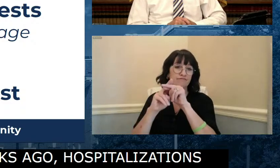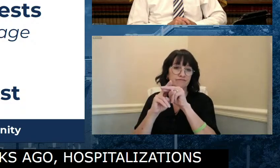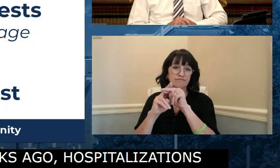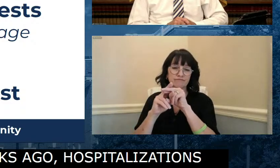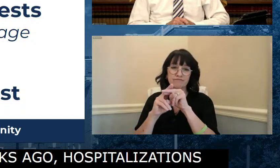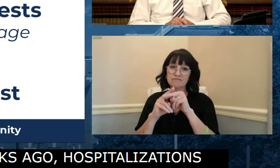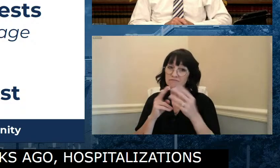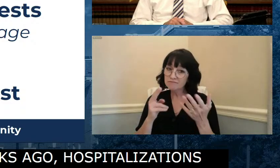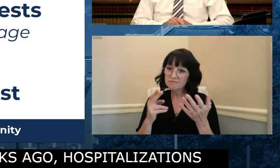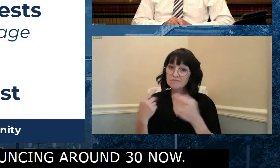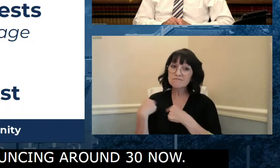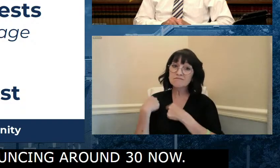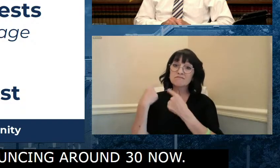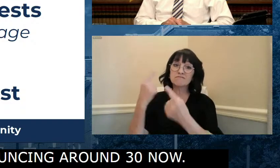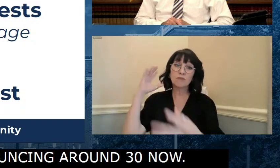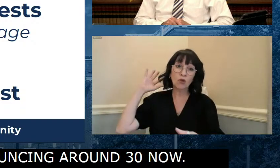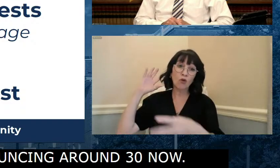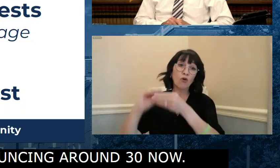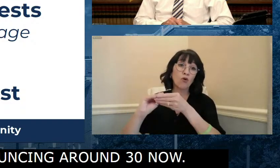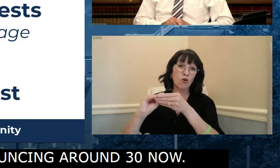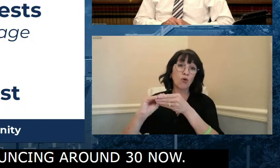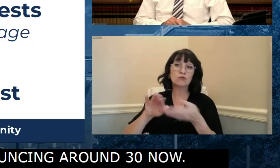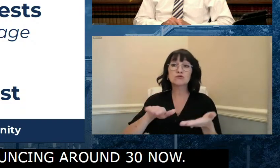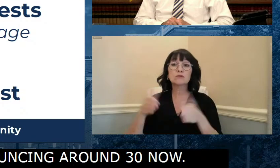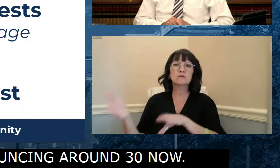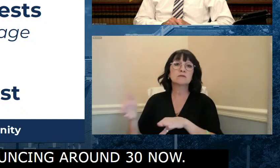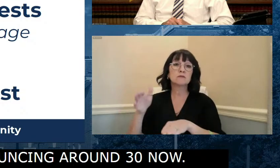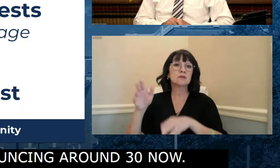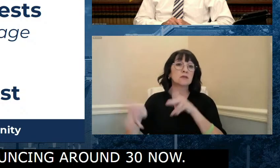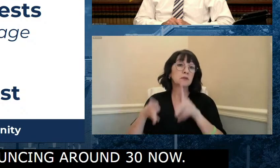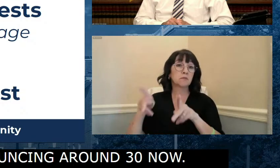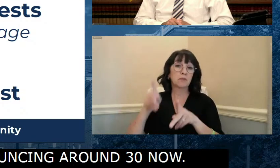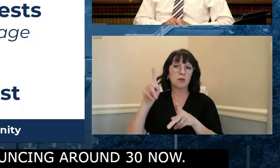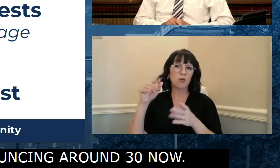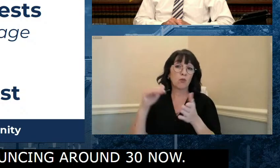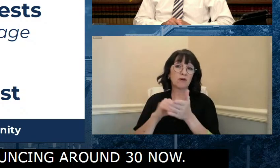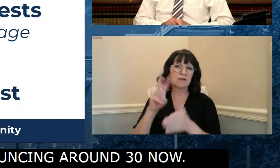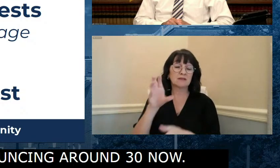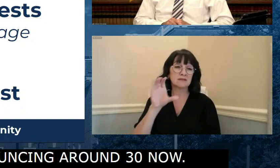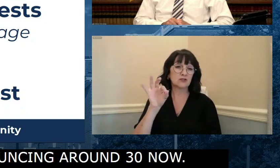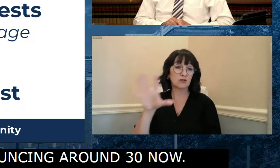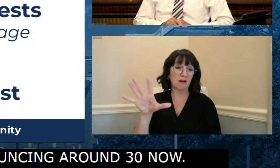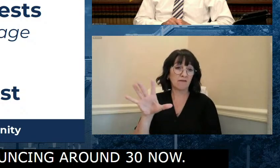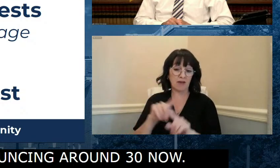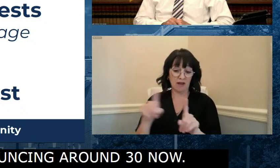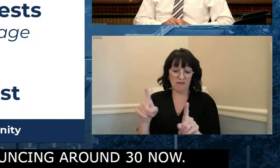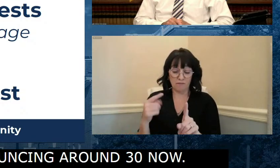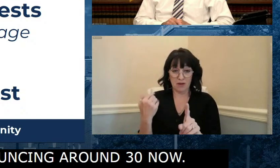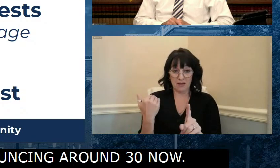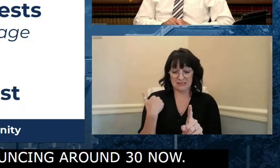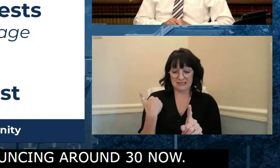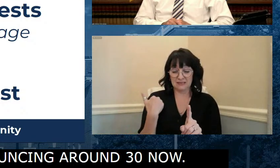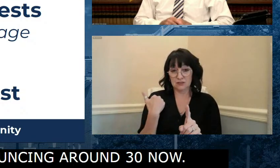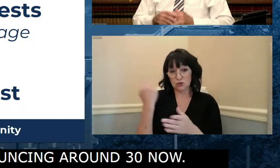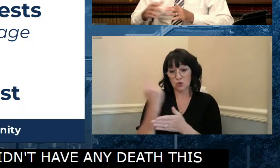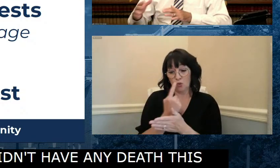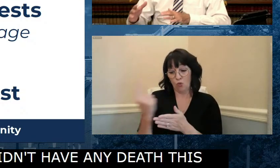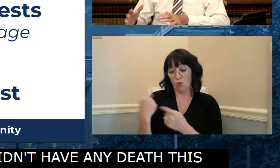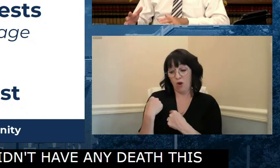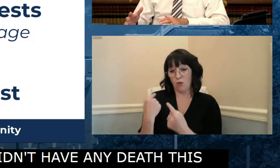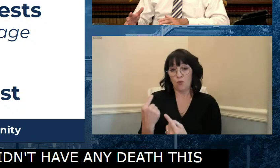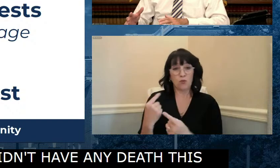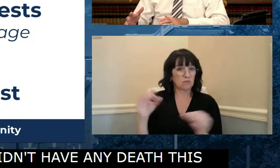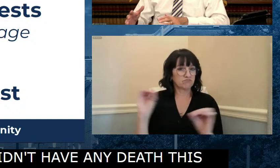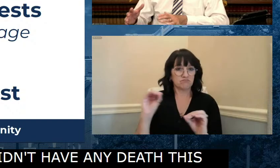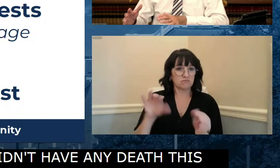1,695 lives lost, but we didn't have any deaths this past week, and they can continue to decline. And so the